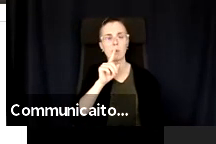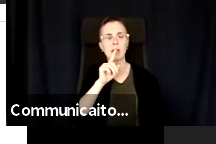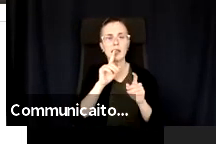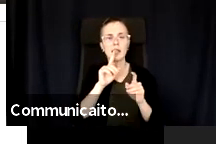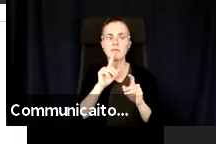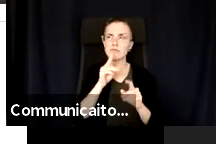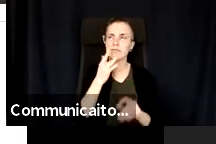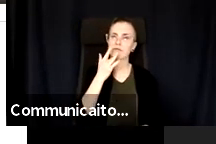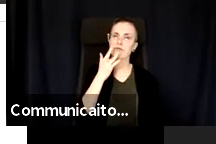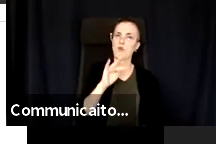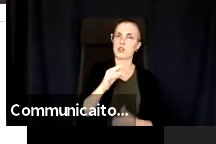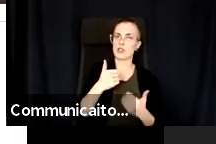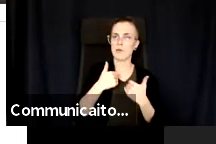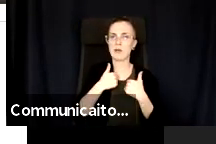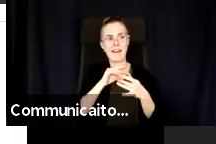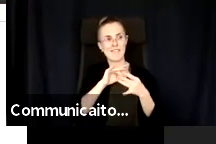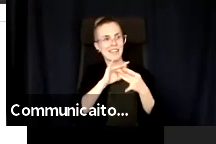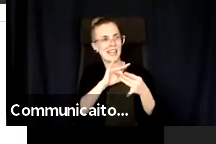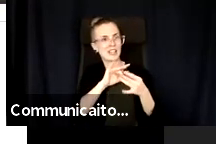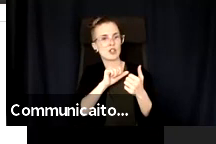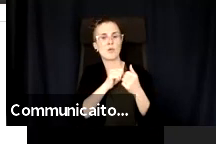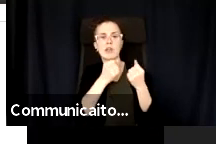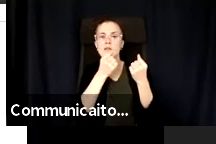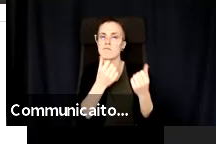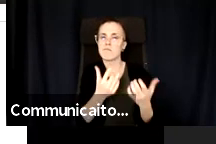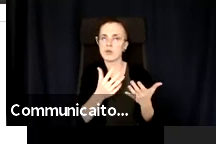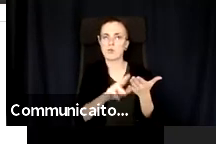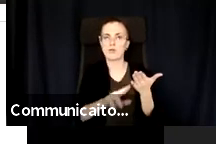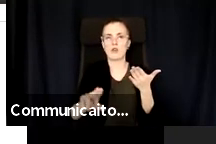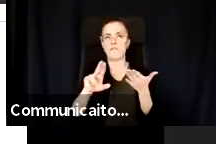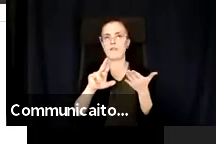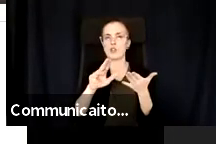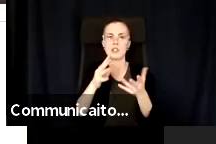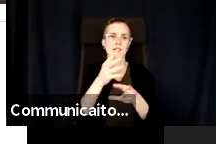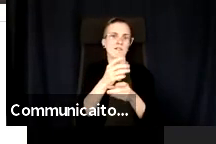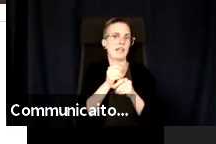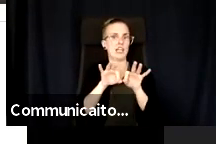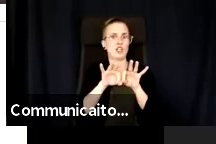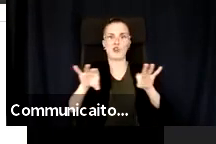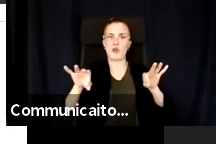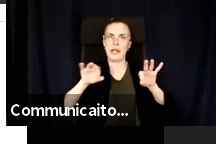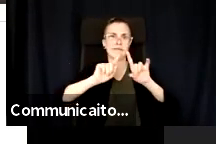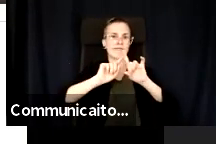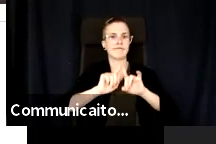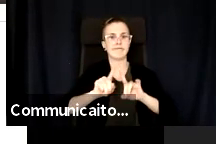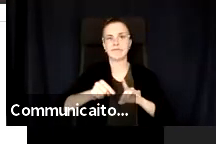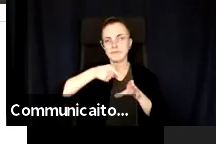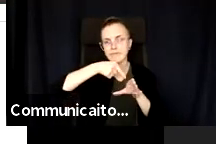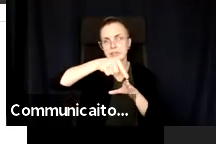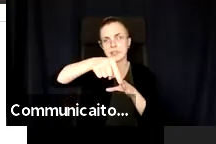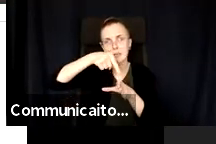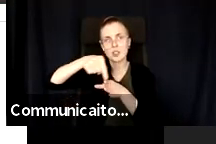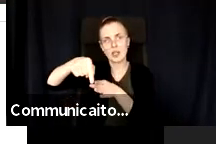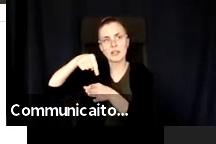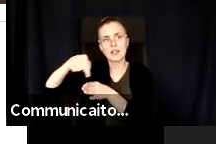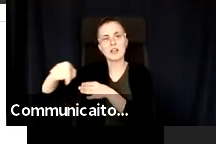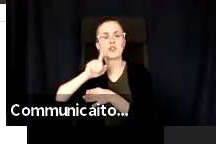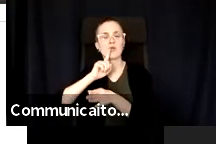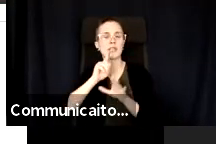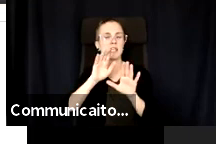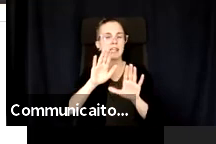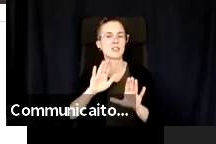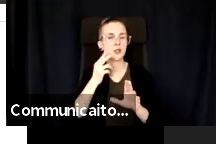with multiple universities for getting degrees in all kinds of subjects. So that's good to see that happen for young people going